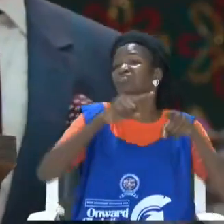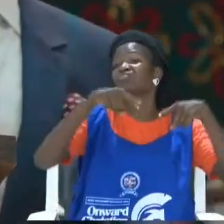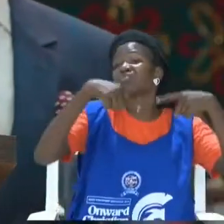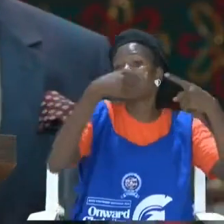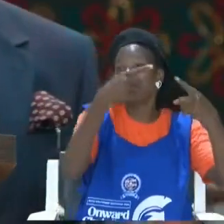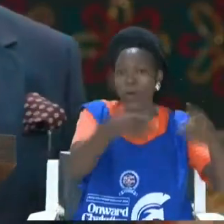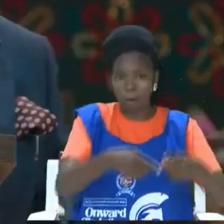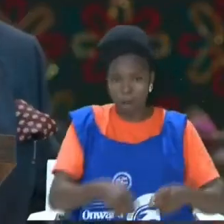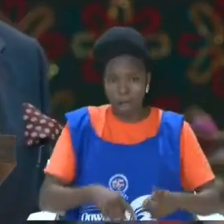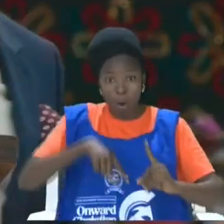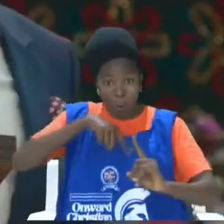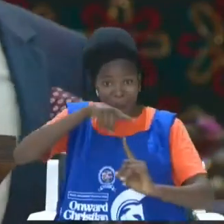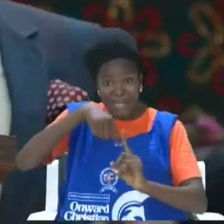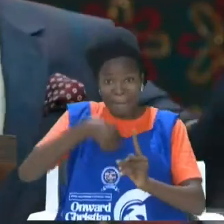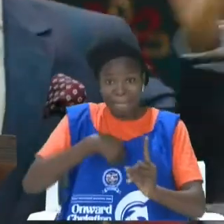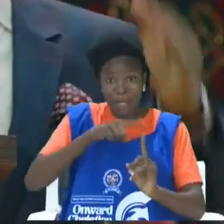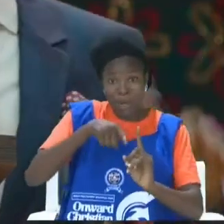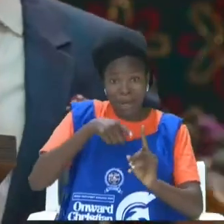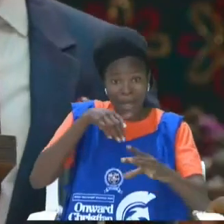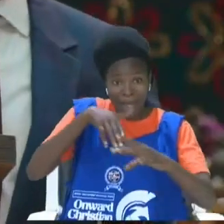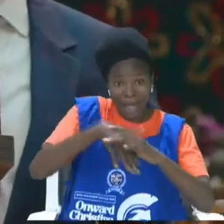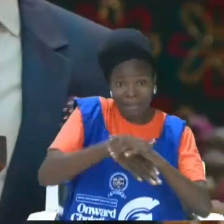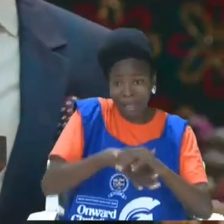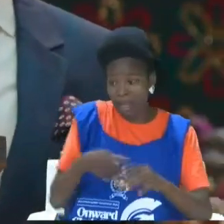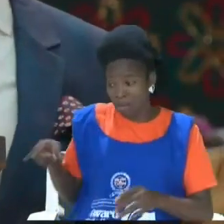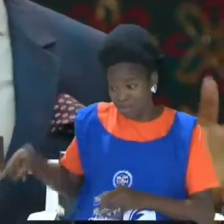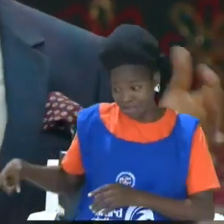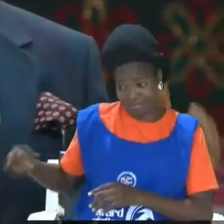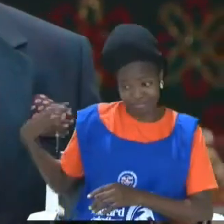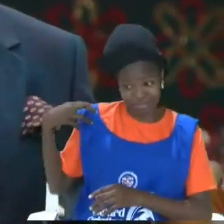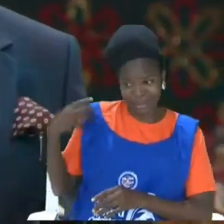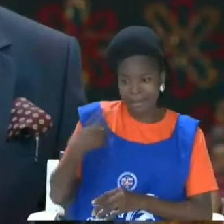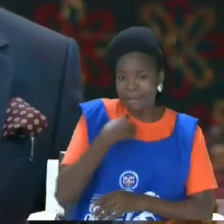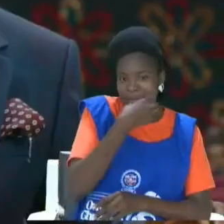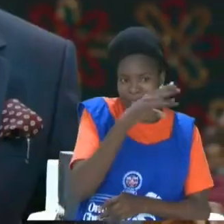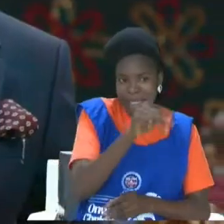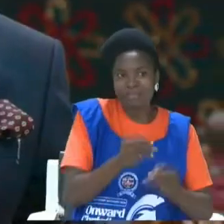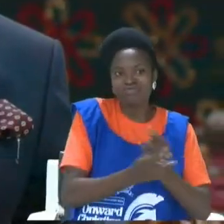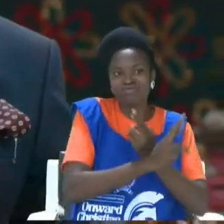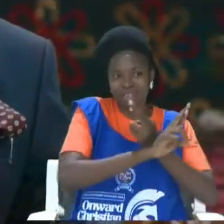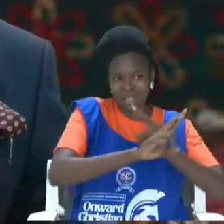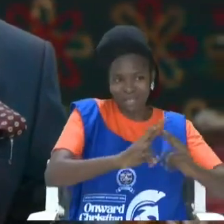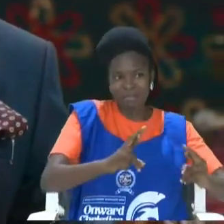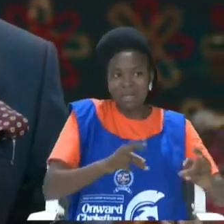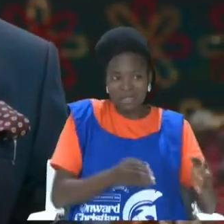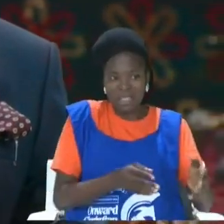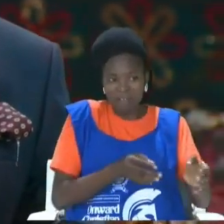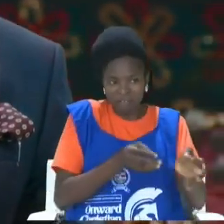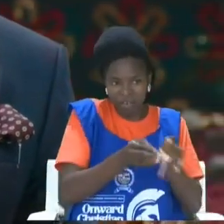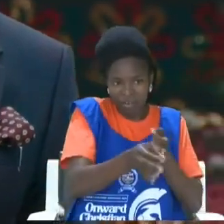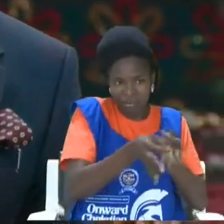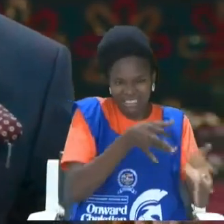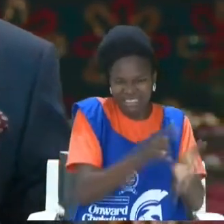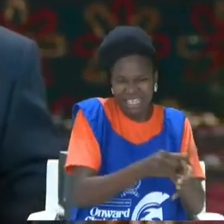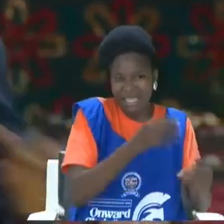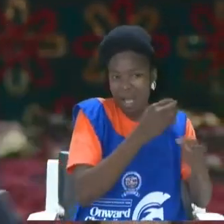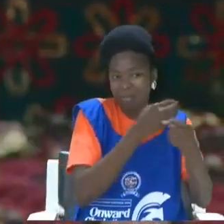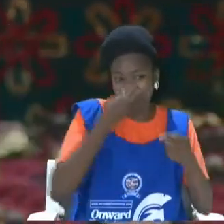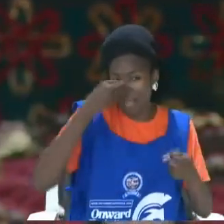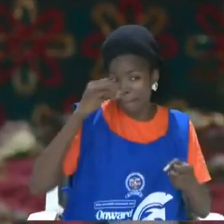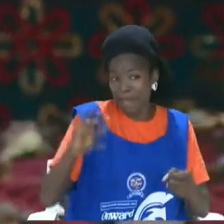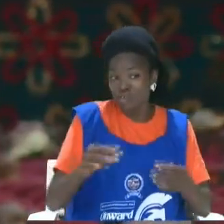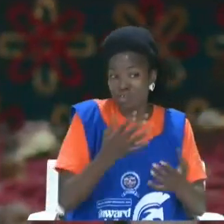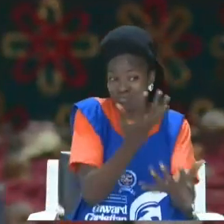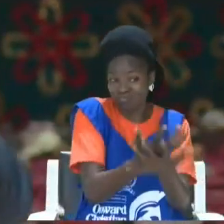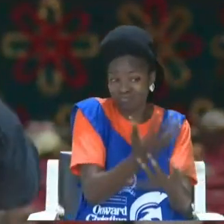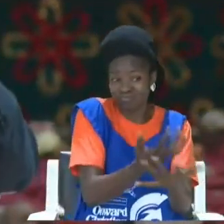As I was going, he told them to escort me. And they followed me to that condemned section of the prison. When I got